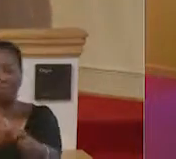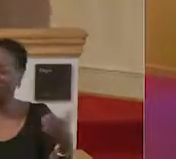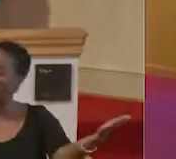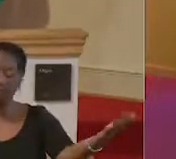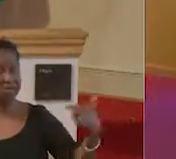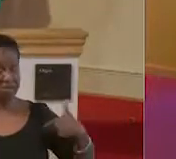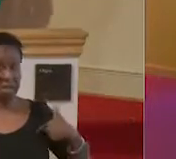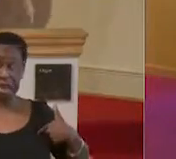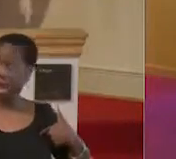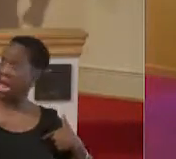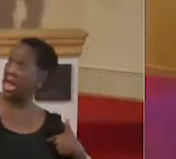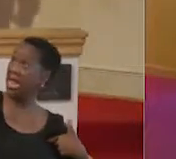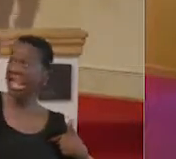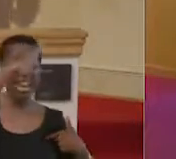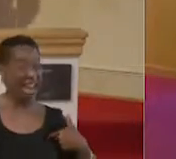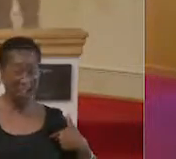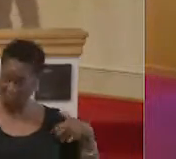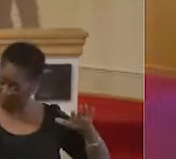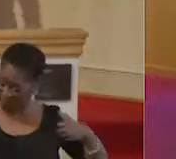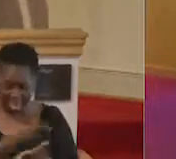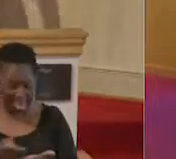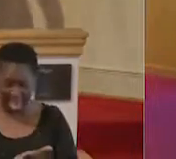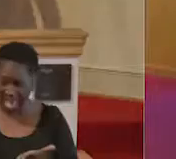Holy Word. He's never